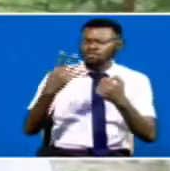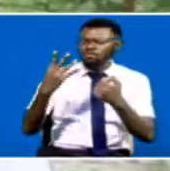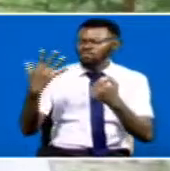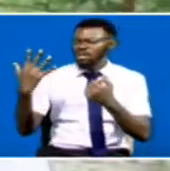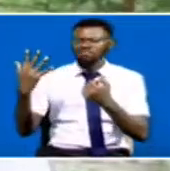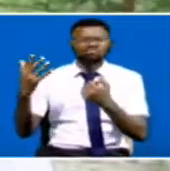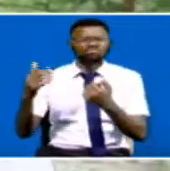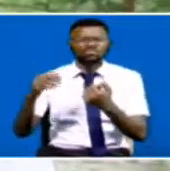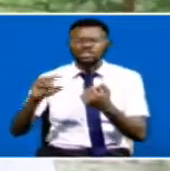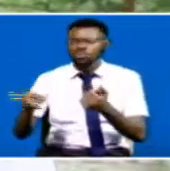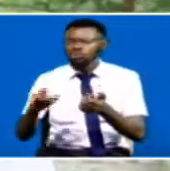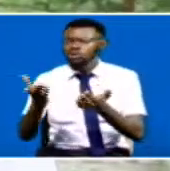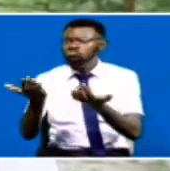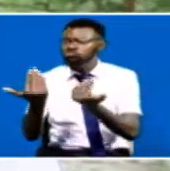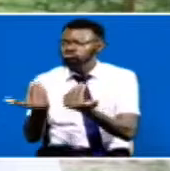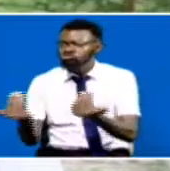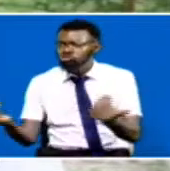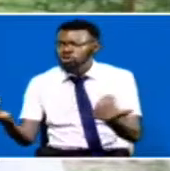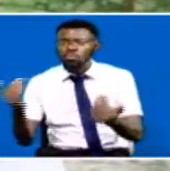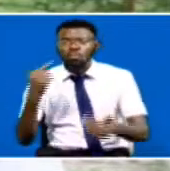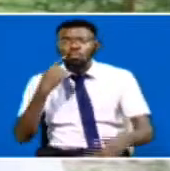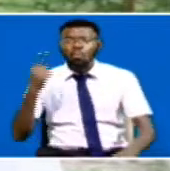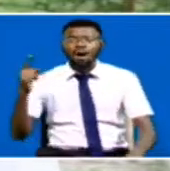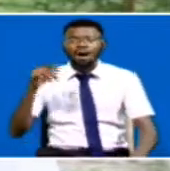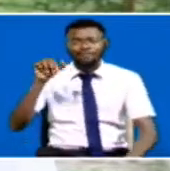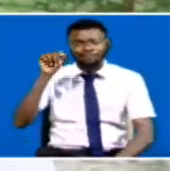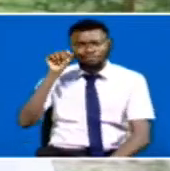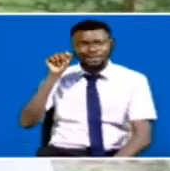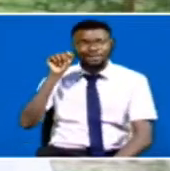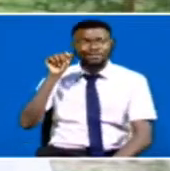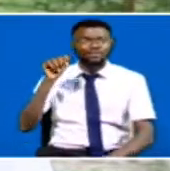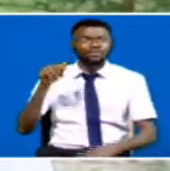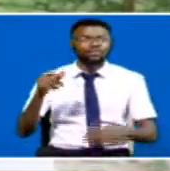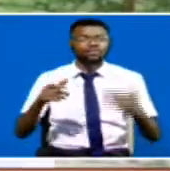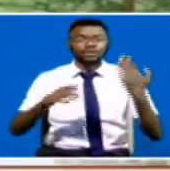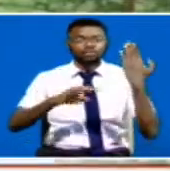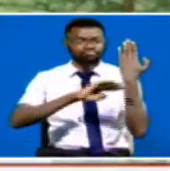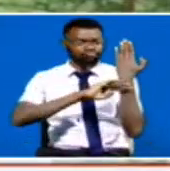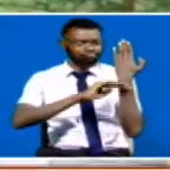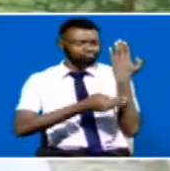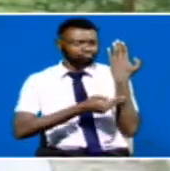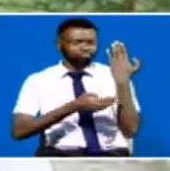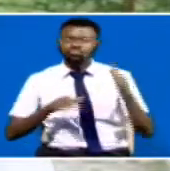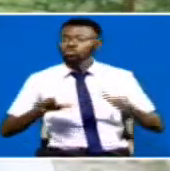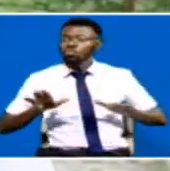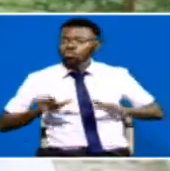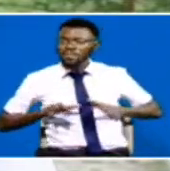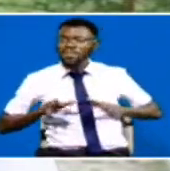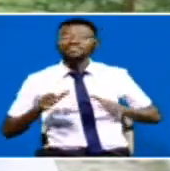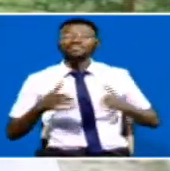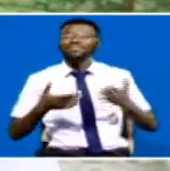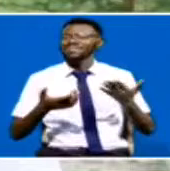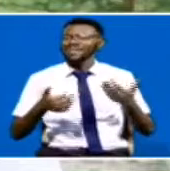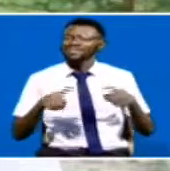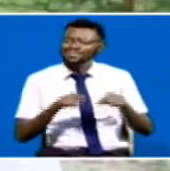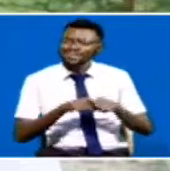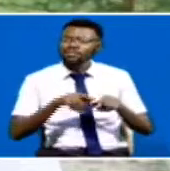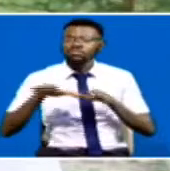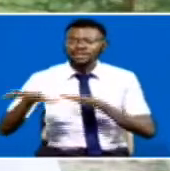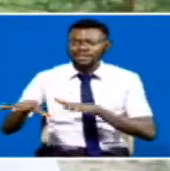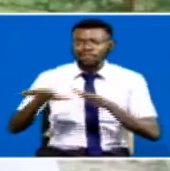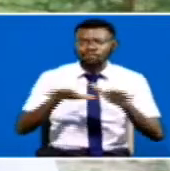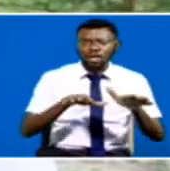945,000 children, 150 pregnant women were affected. Just as the region